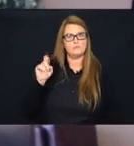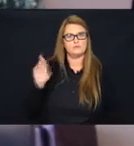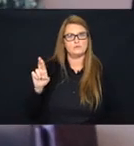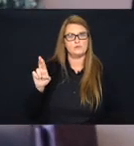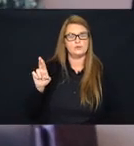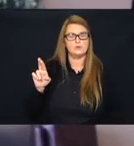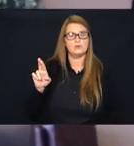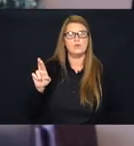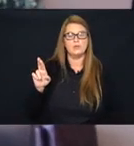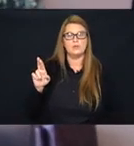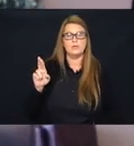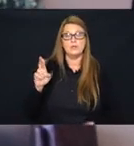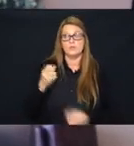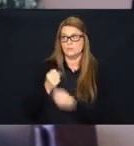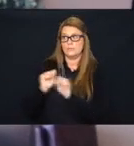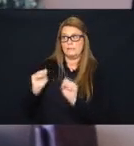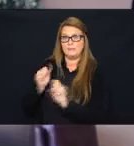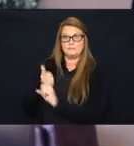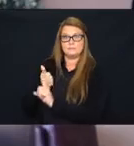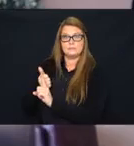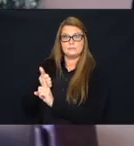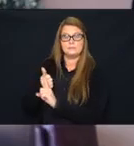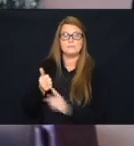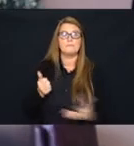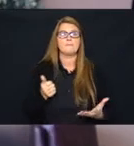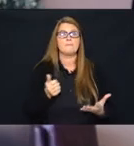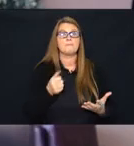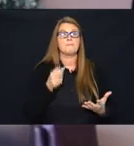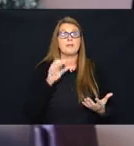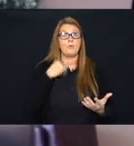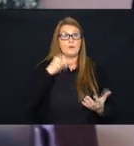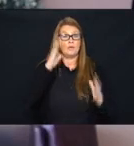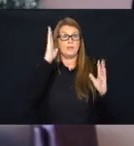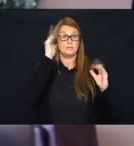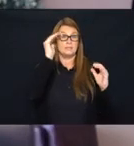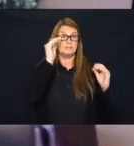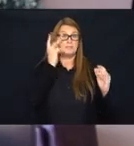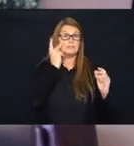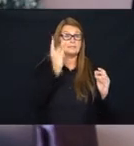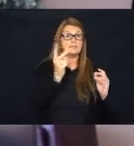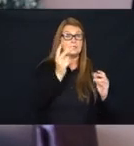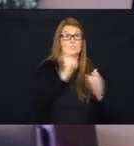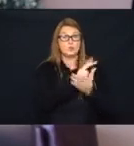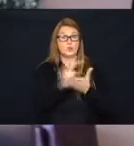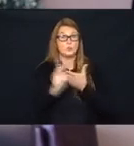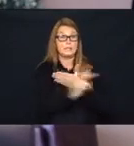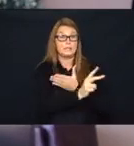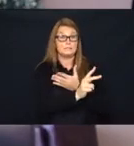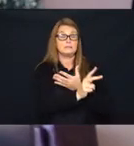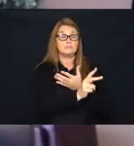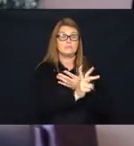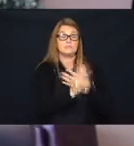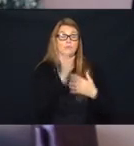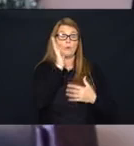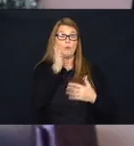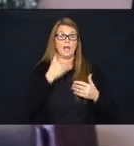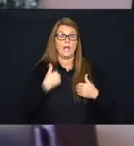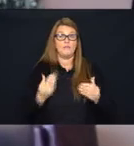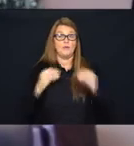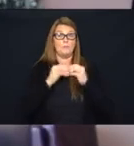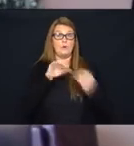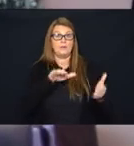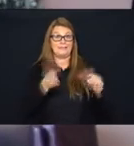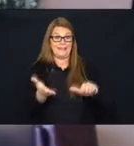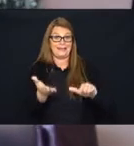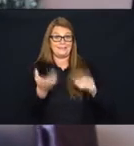as we anticipate the number of deaths will go up in the next 2 weeks or so. And we believe that